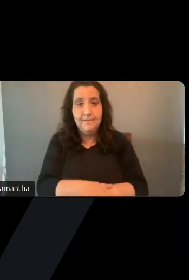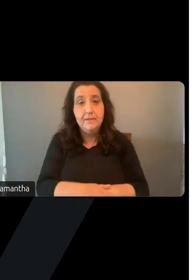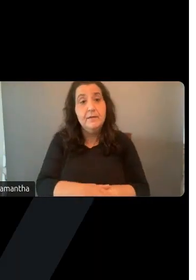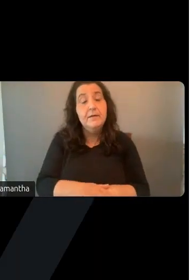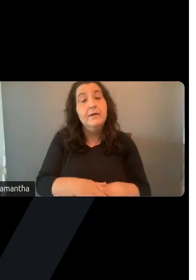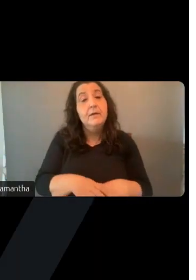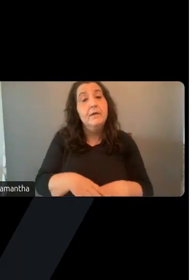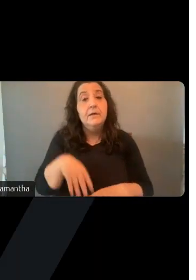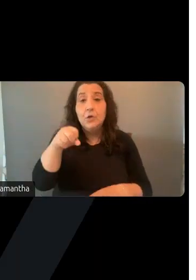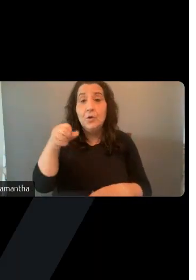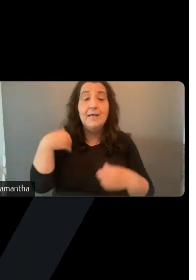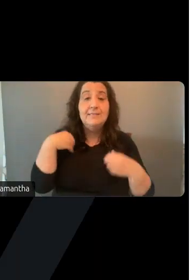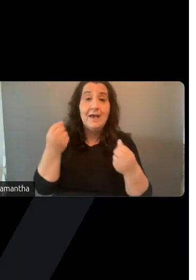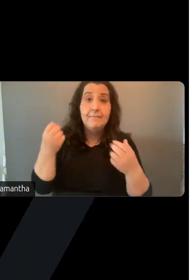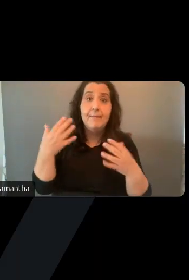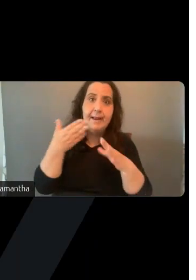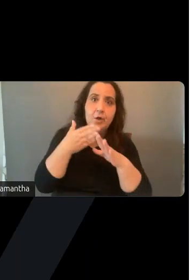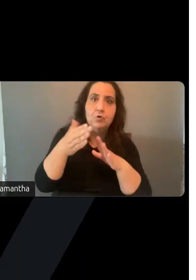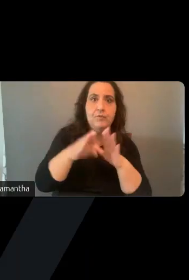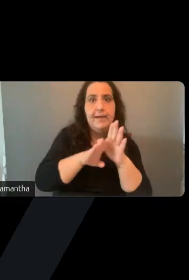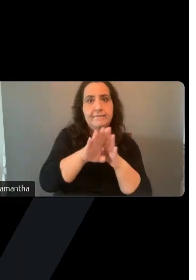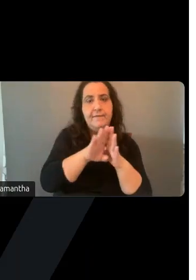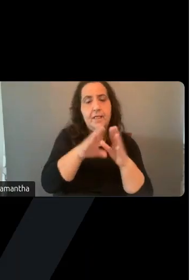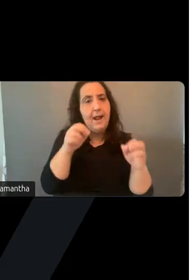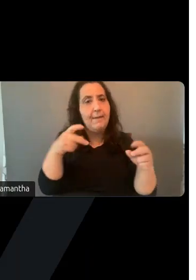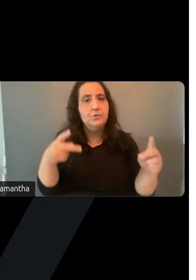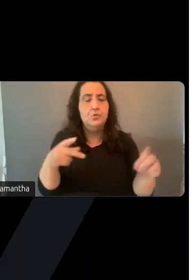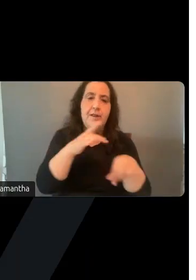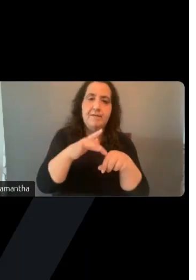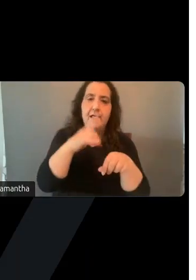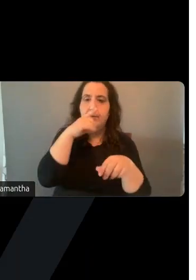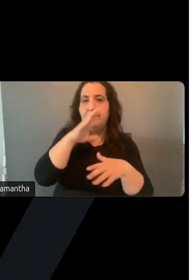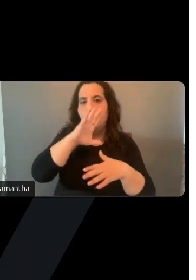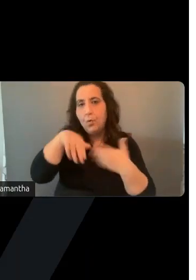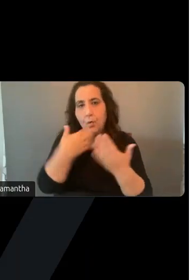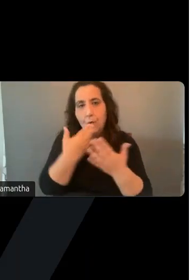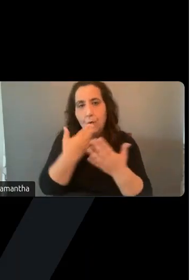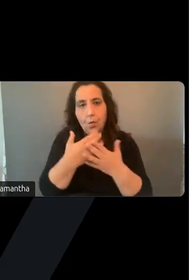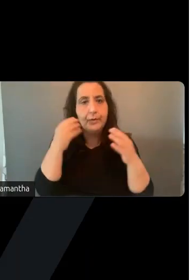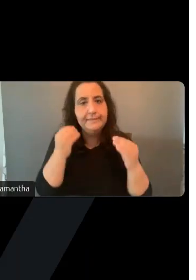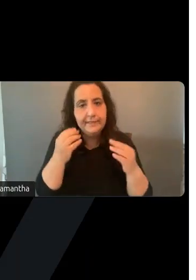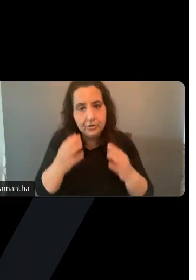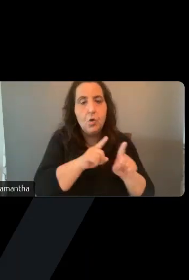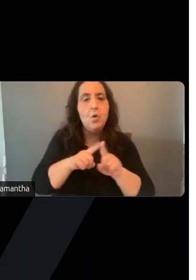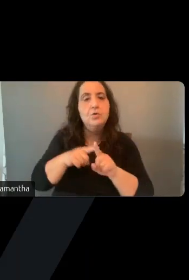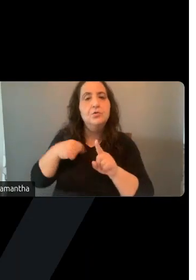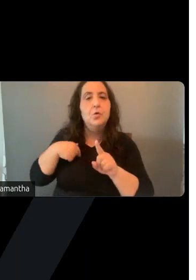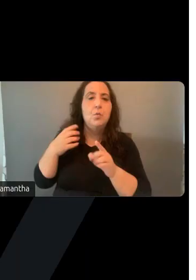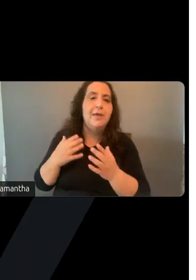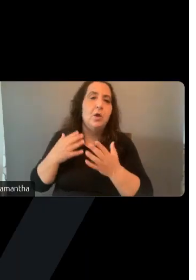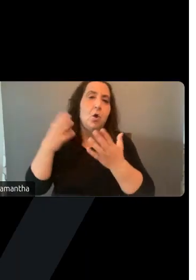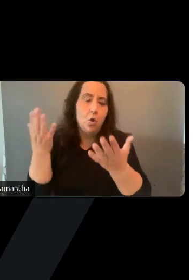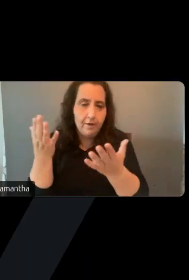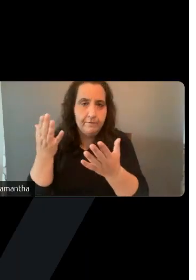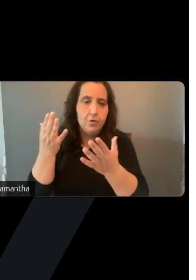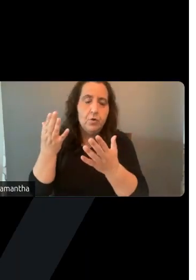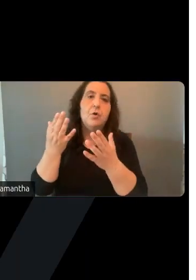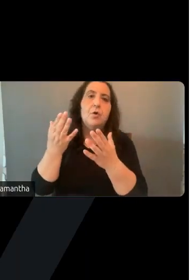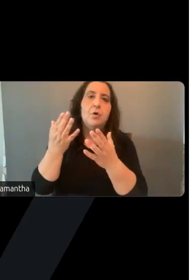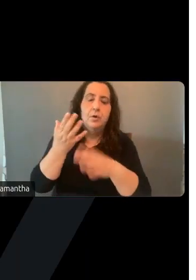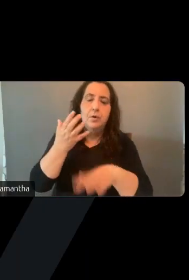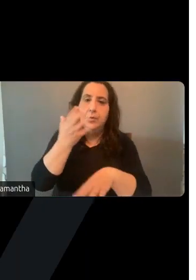many career development opportunities available to all teachers, we offer robust supports for our new